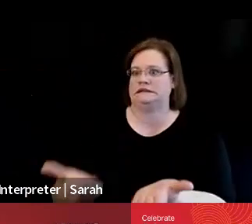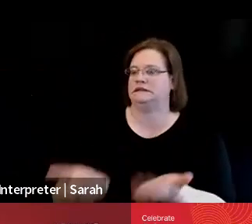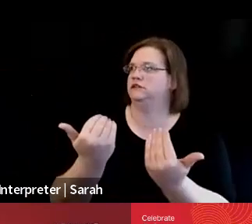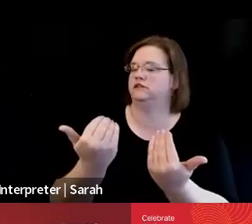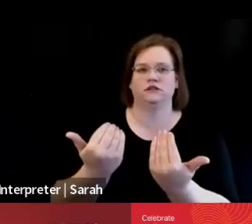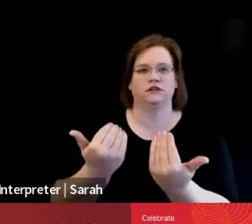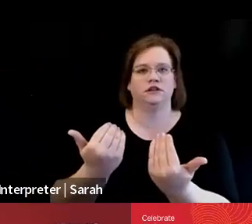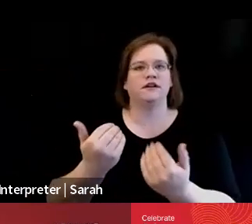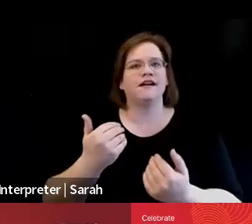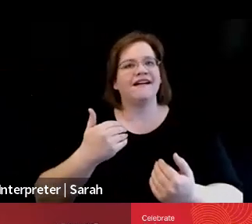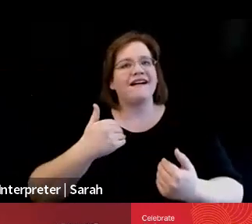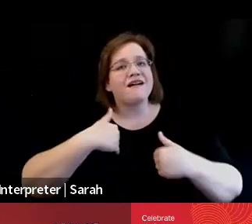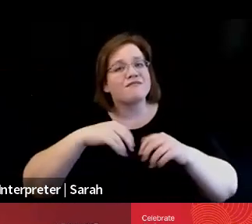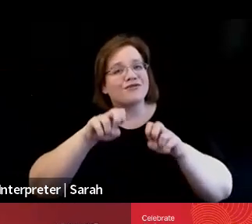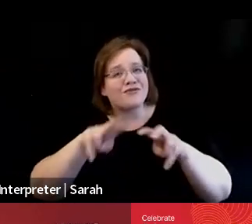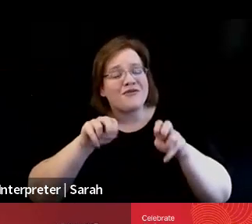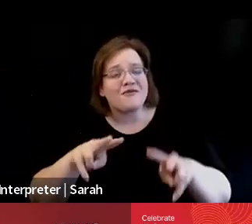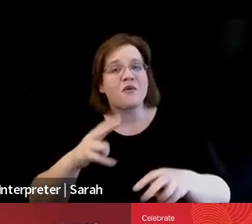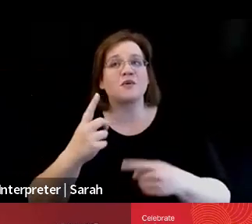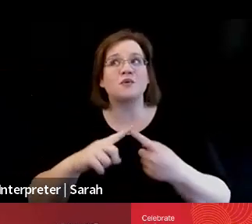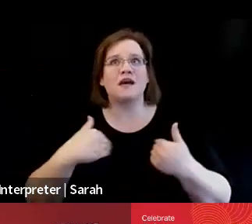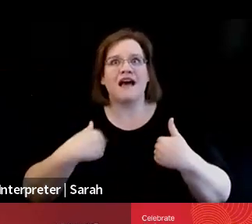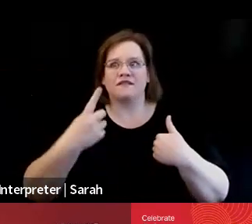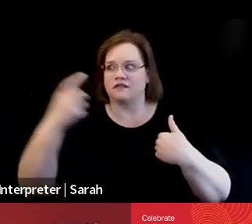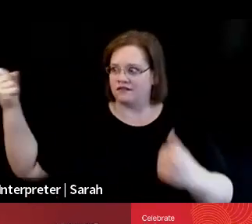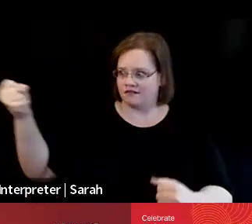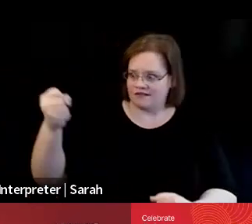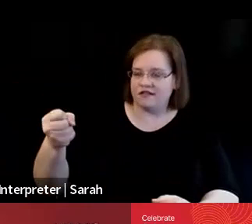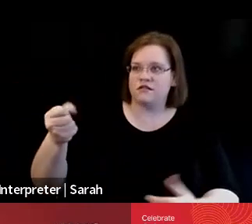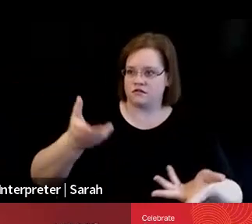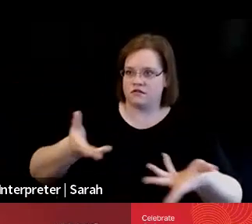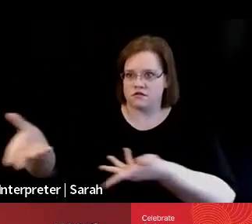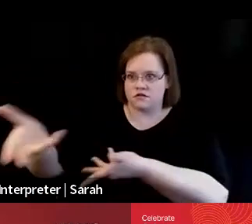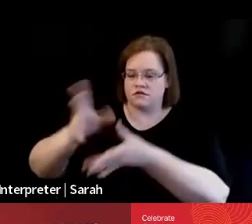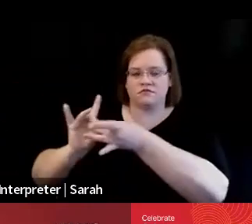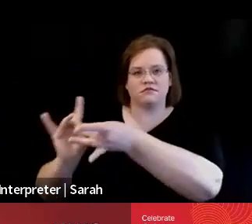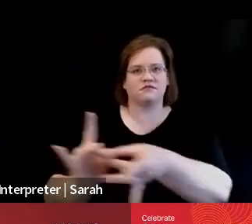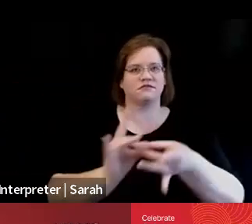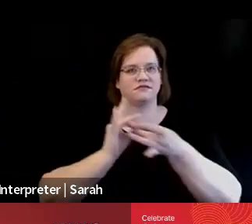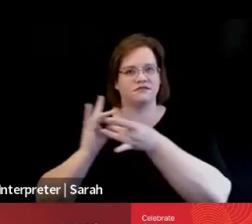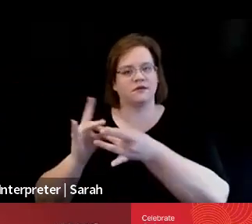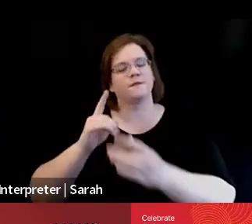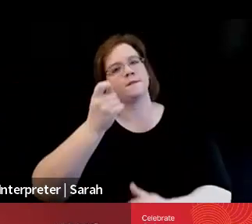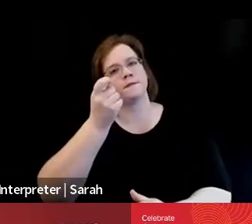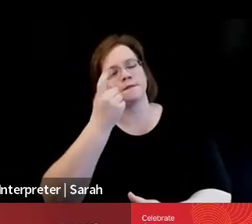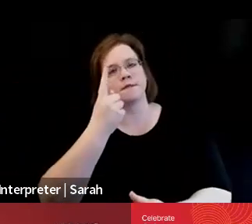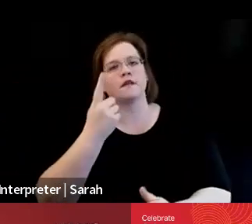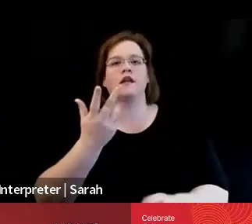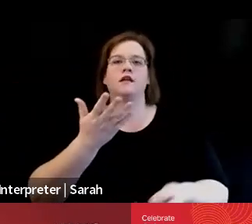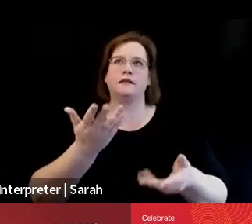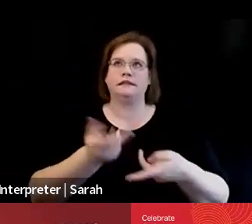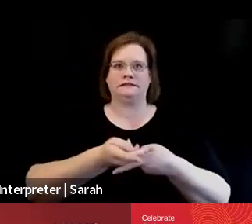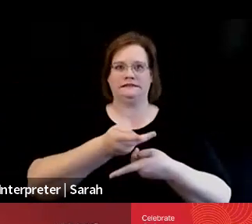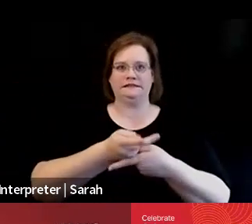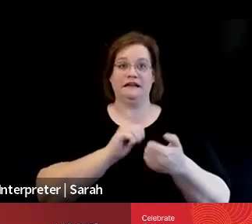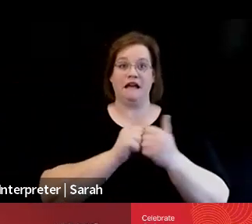I'm really looking forward to having someone who can do that type of communication to really, but I understand you have to be delicate in how you approach it